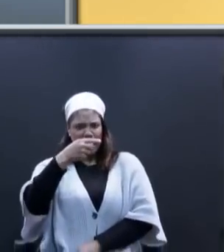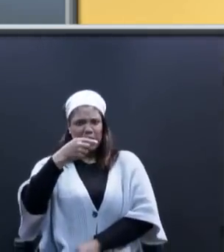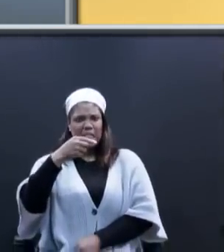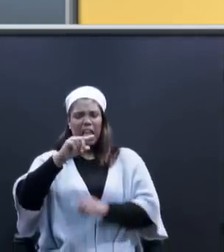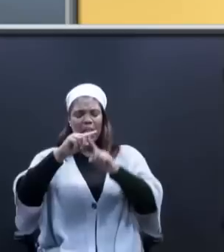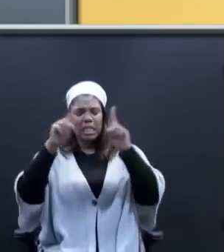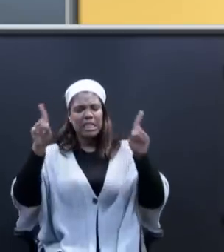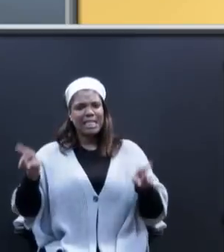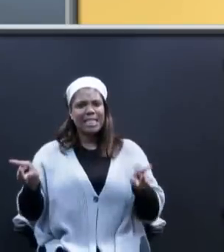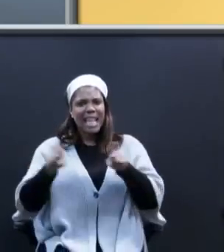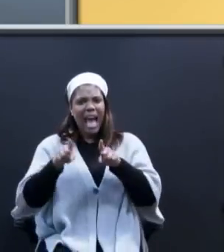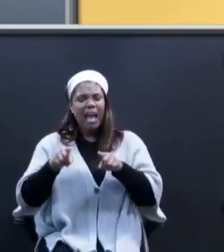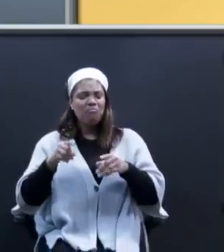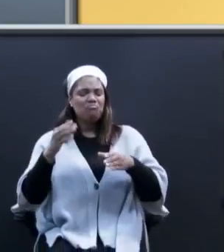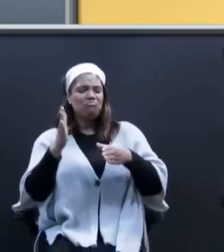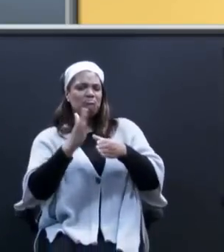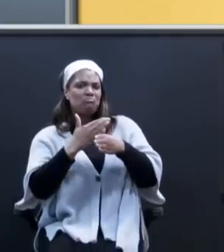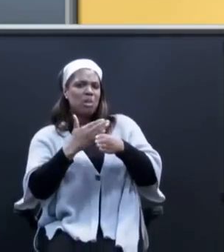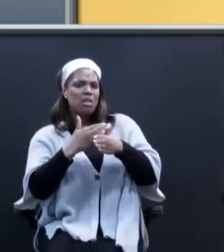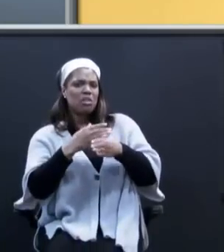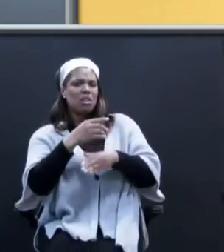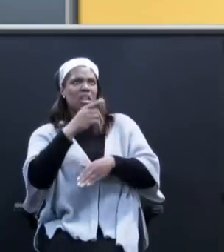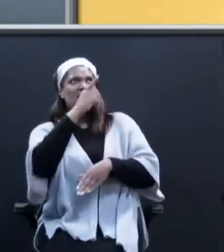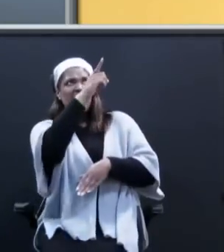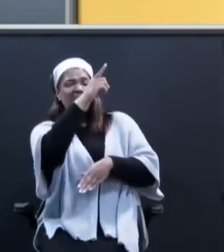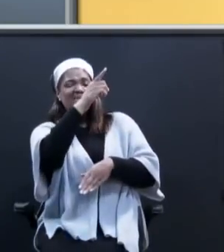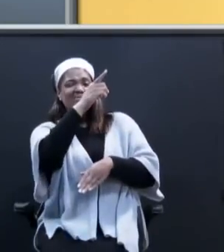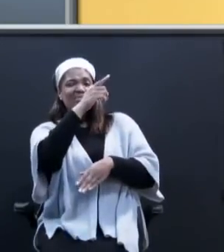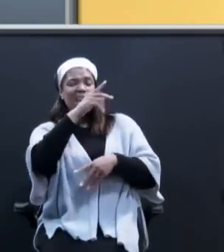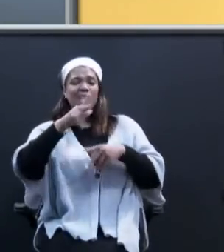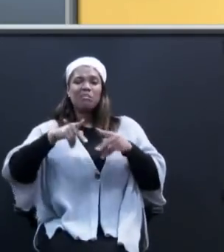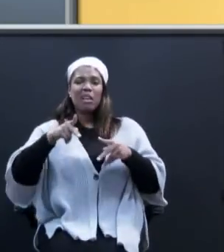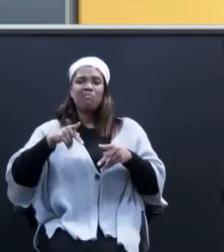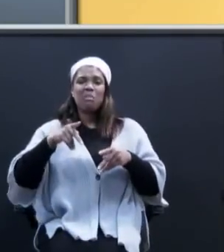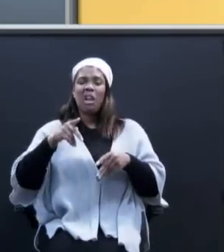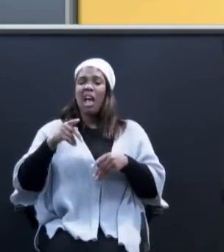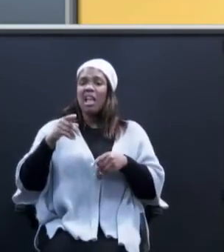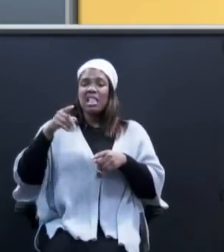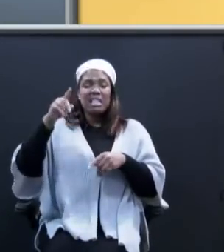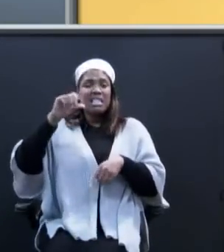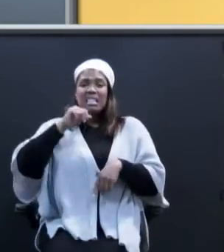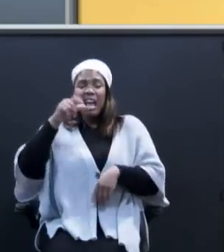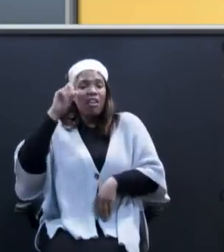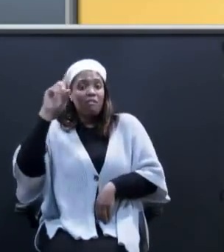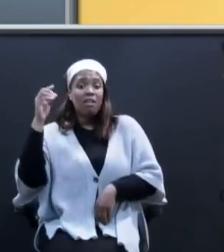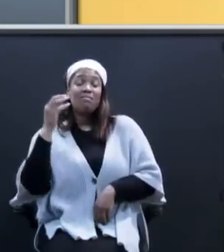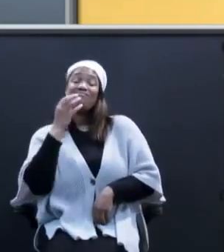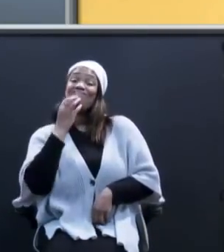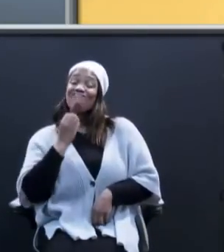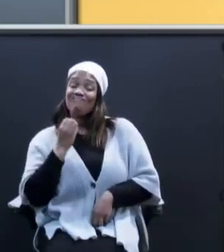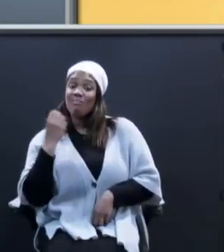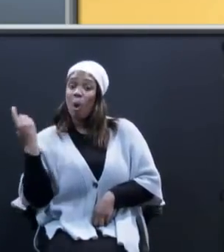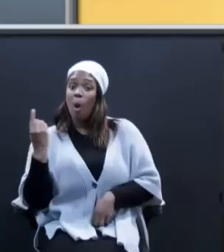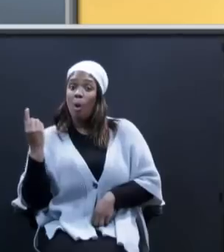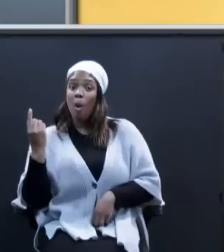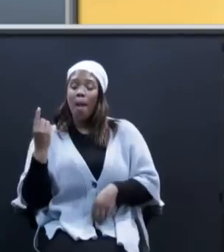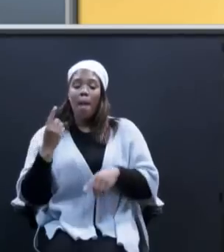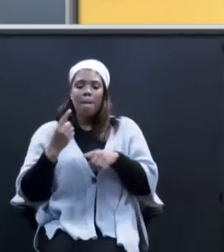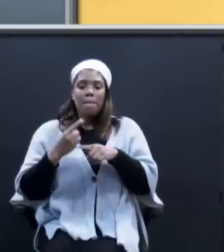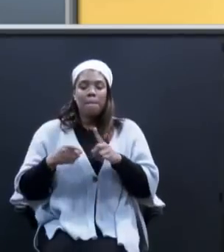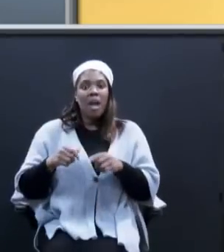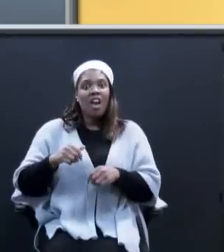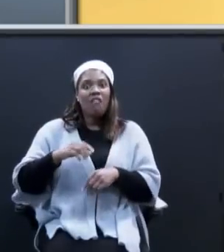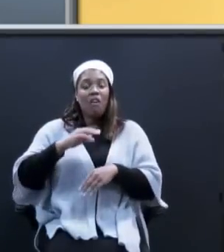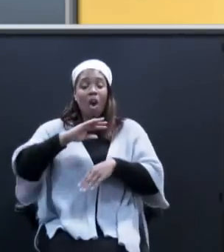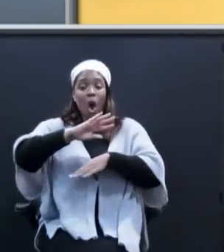And that's not just stopping with Israel. It's anybody that honors the Lord's Sabbath day. That's why when we look at Sunday, I